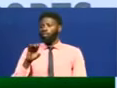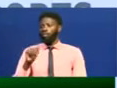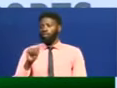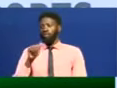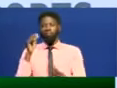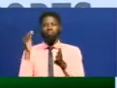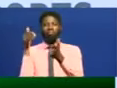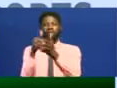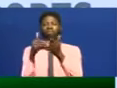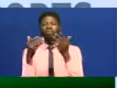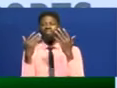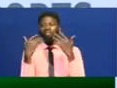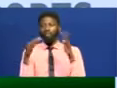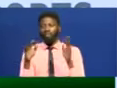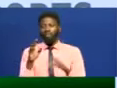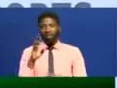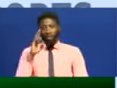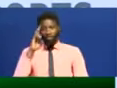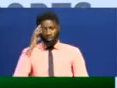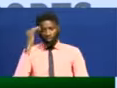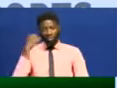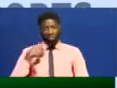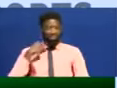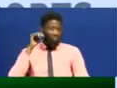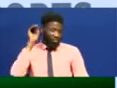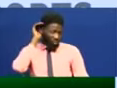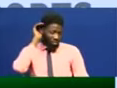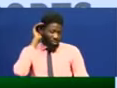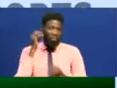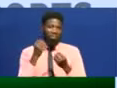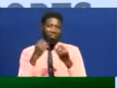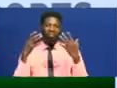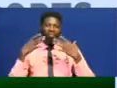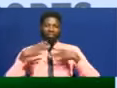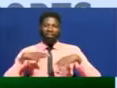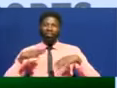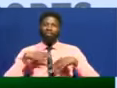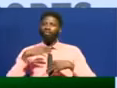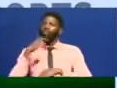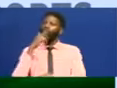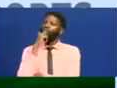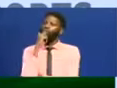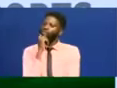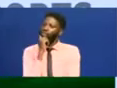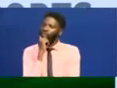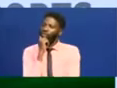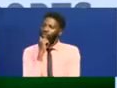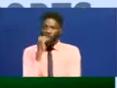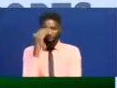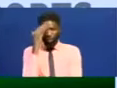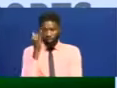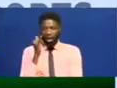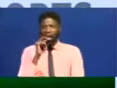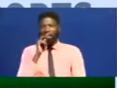And this is the reason why, because I hear many people wondering, why is Tanzania going to